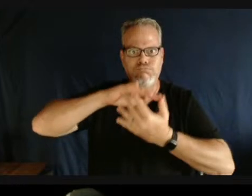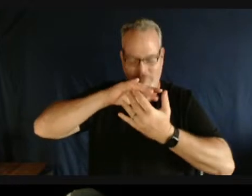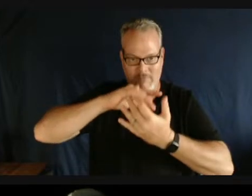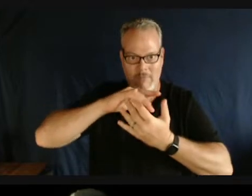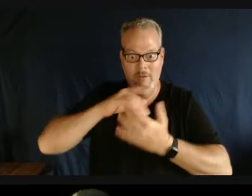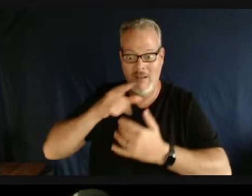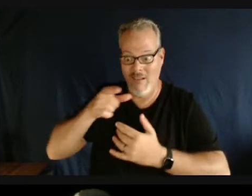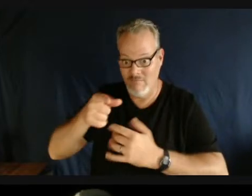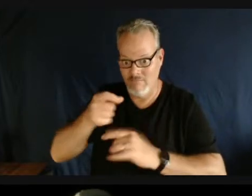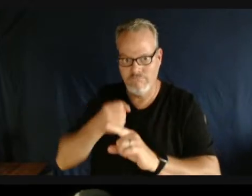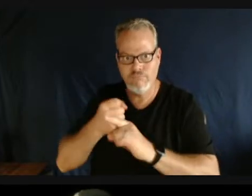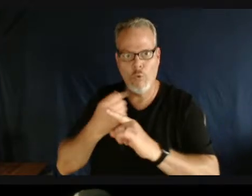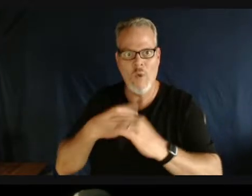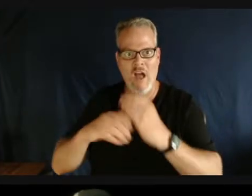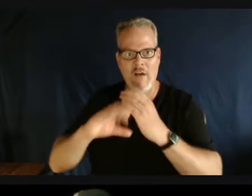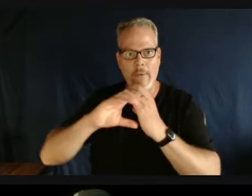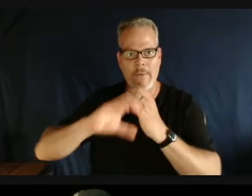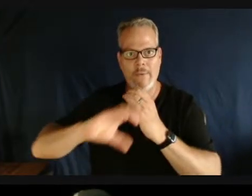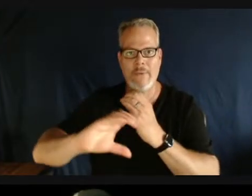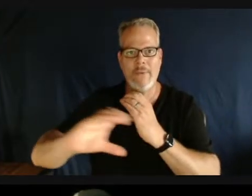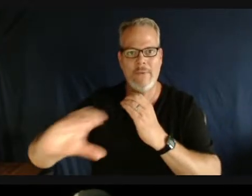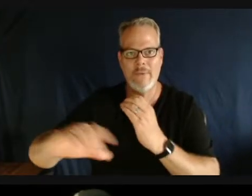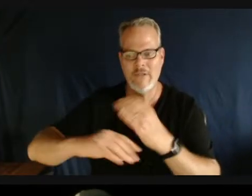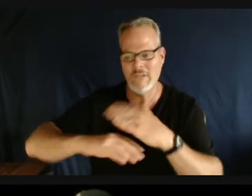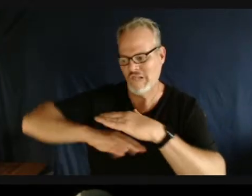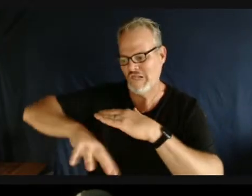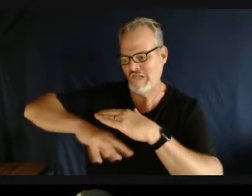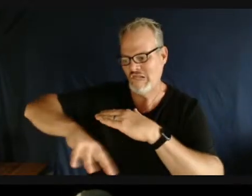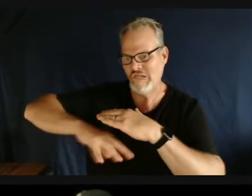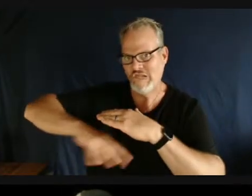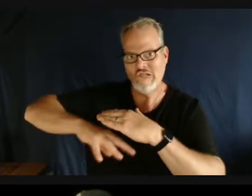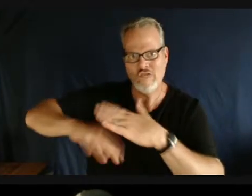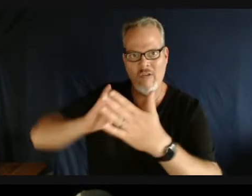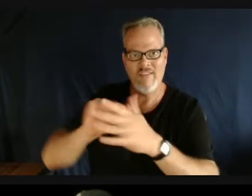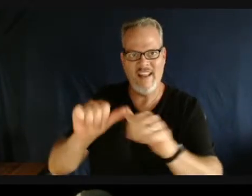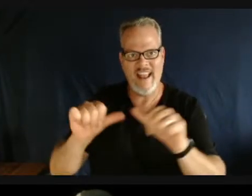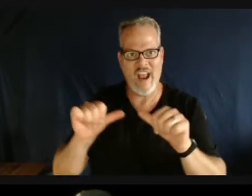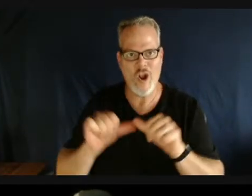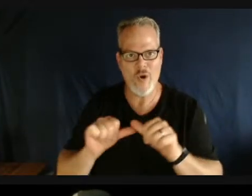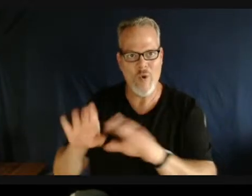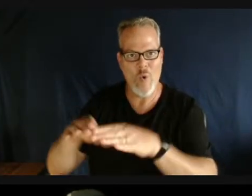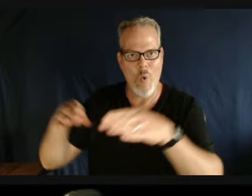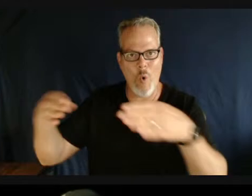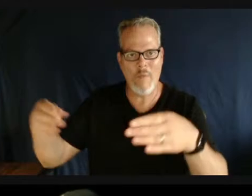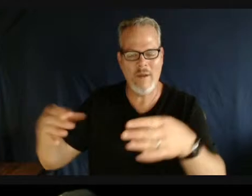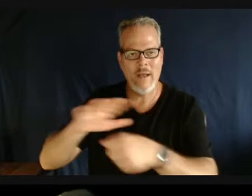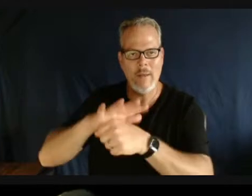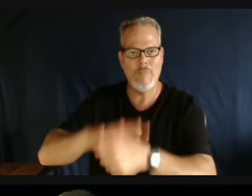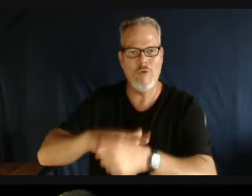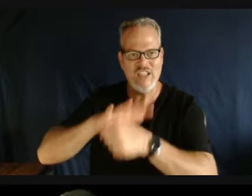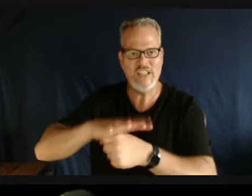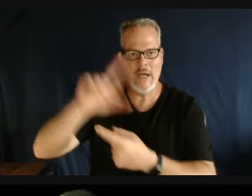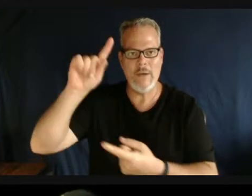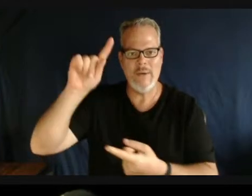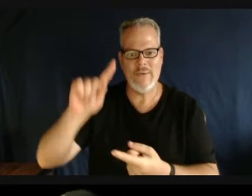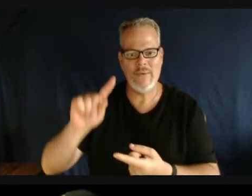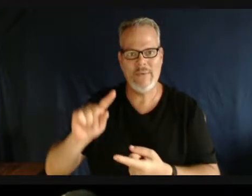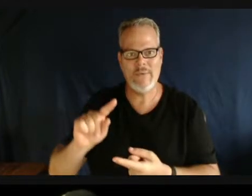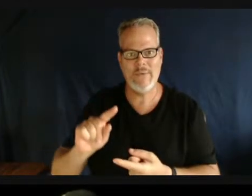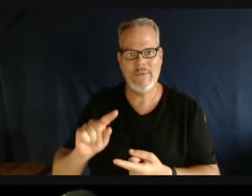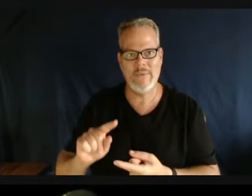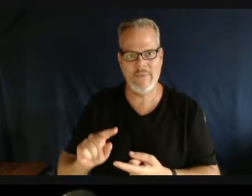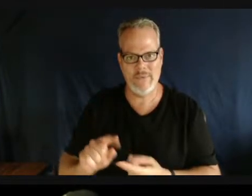this recharge of this gas-rich magma to an open conduit remaining, that we have this episodic fountaining happening, which is really fascinating